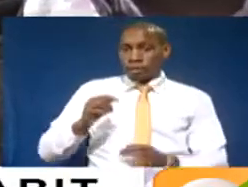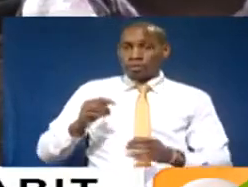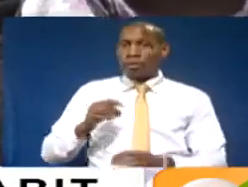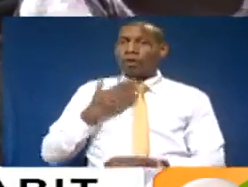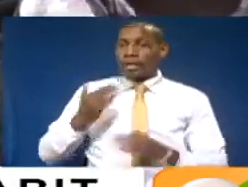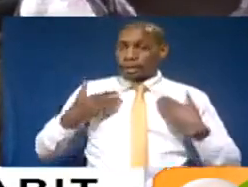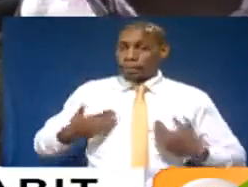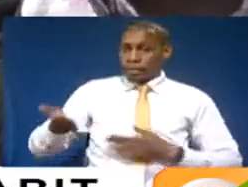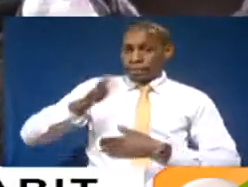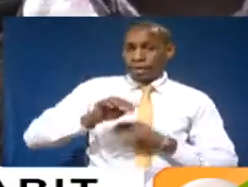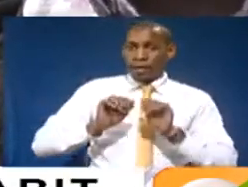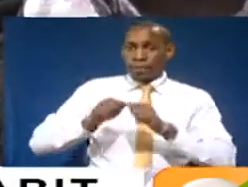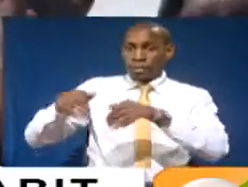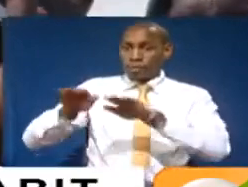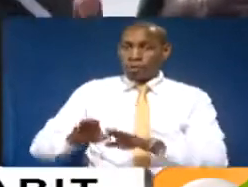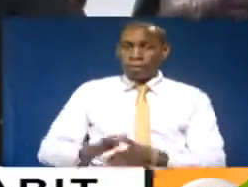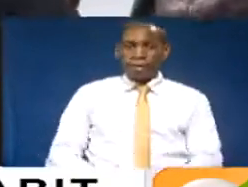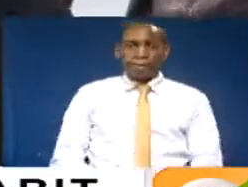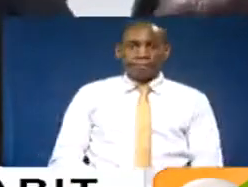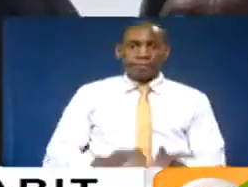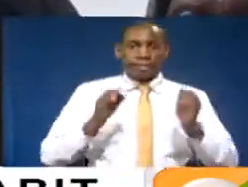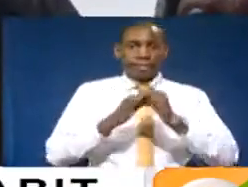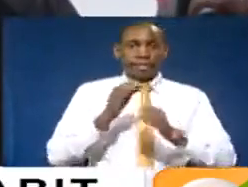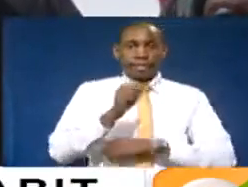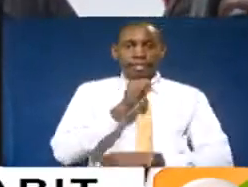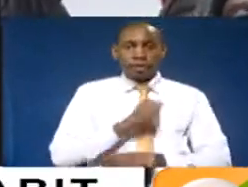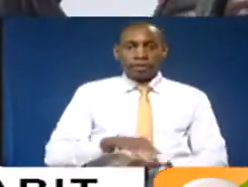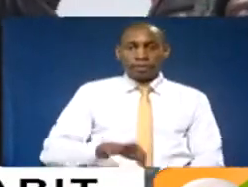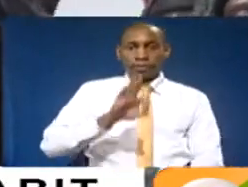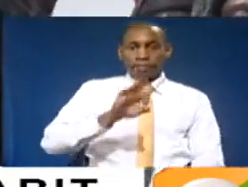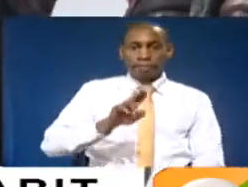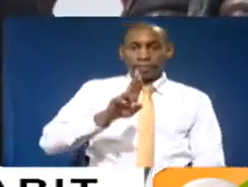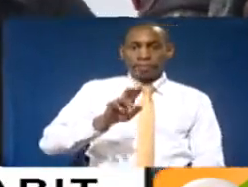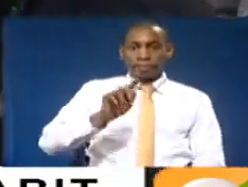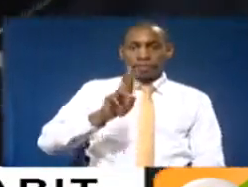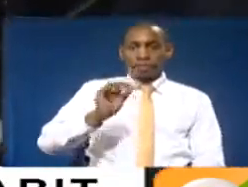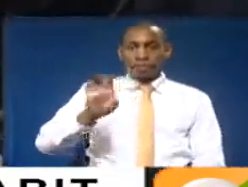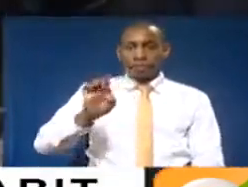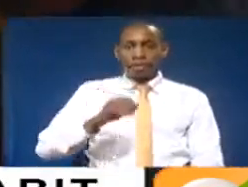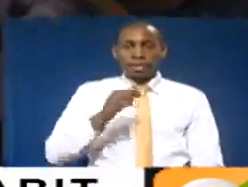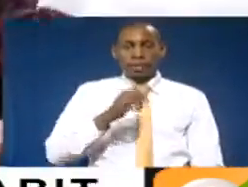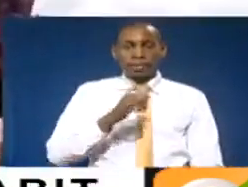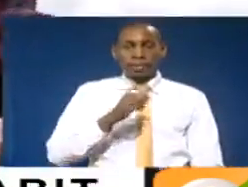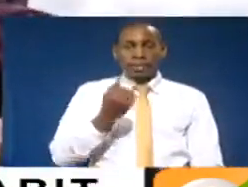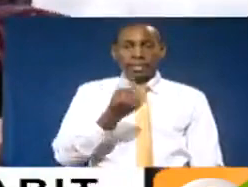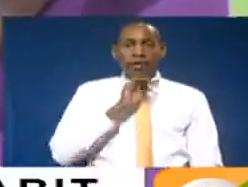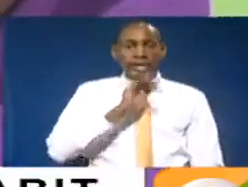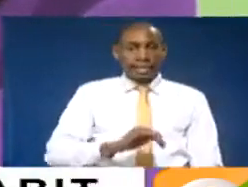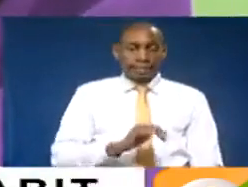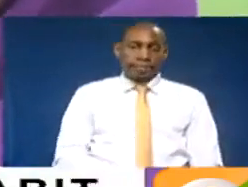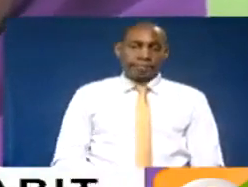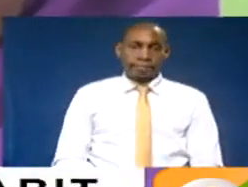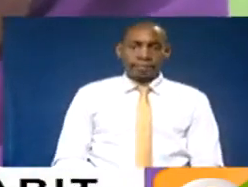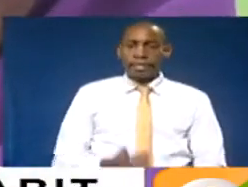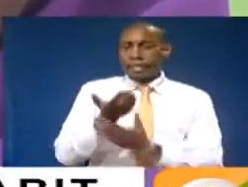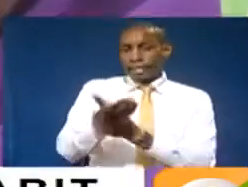bodies, so that we bury our own. The 13-year-old Ibrae Forole is the only son of Forole Buri. I